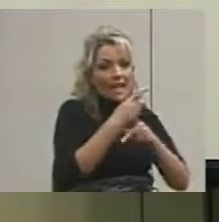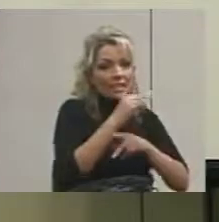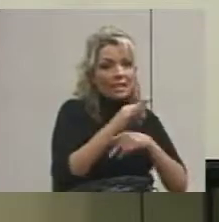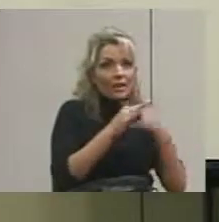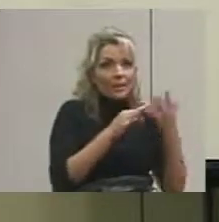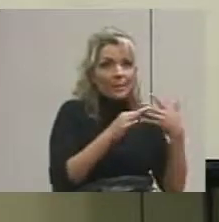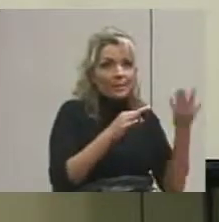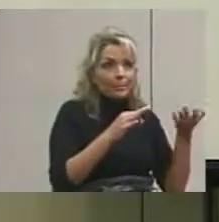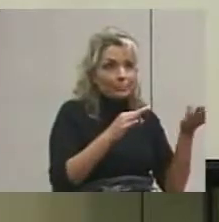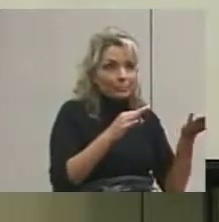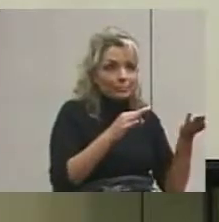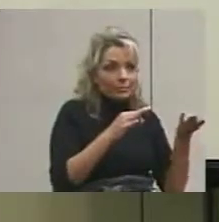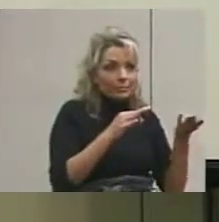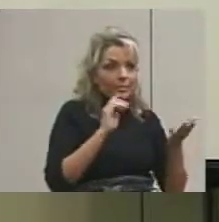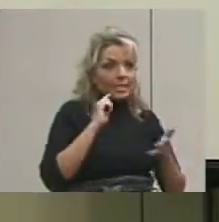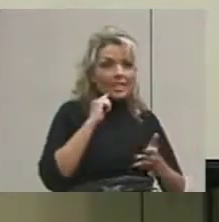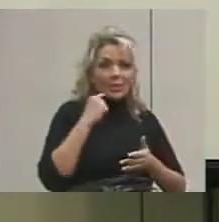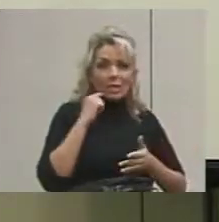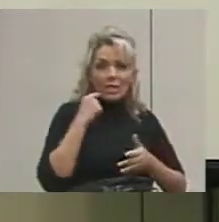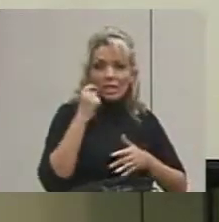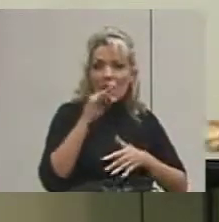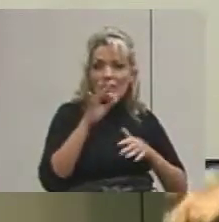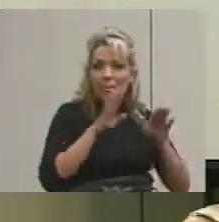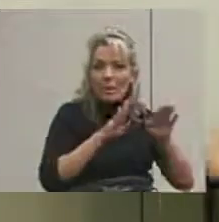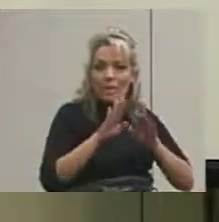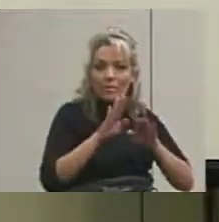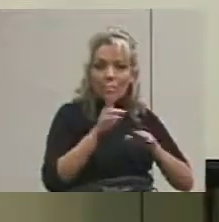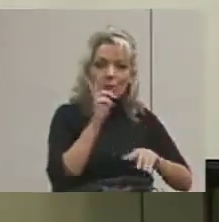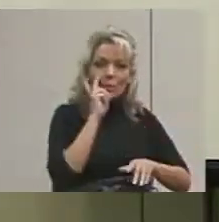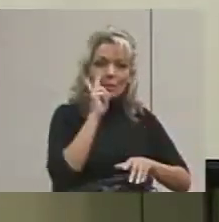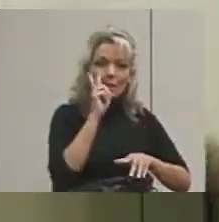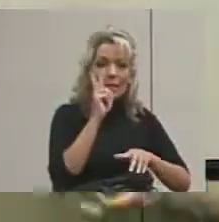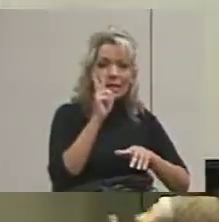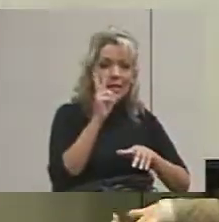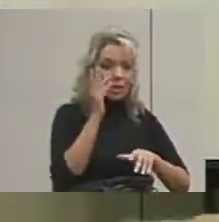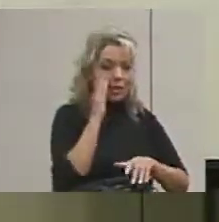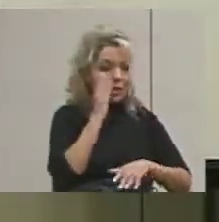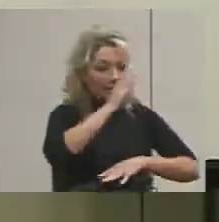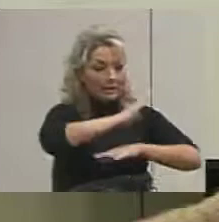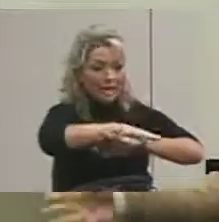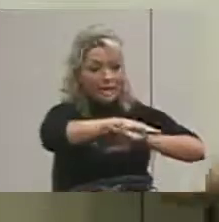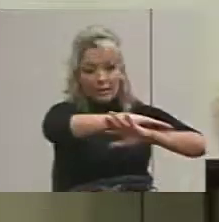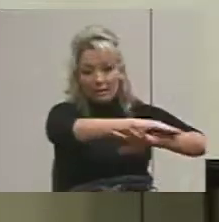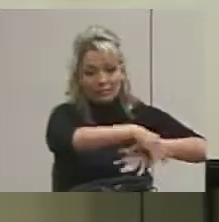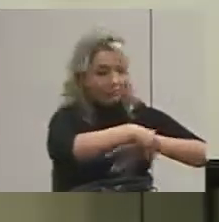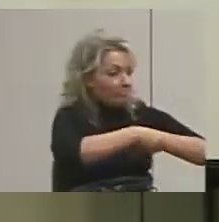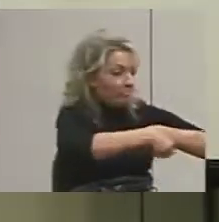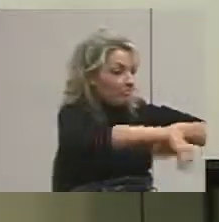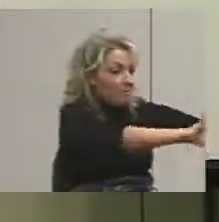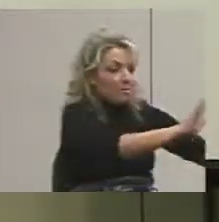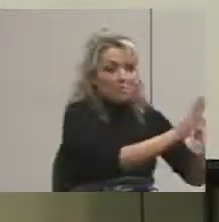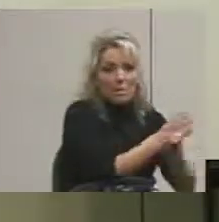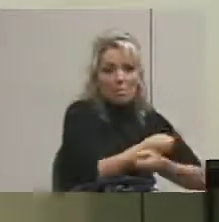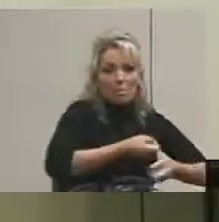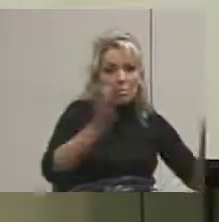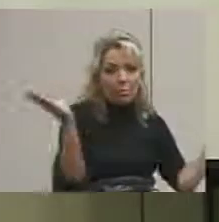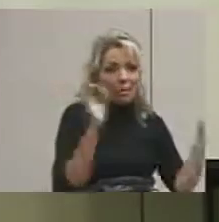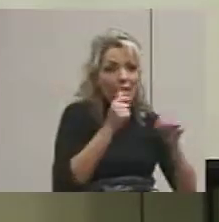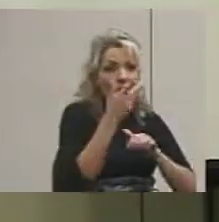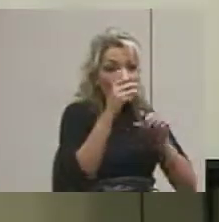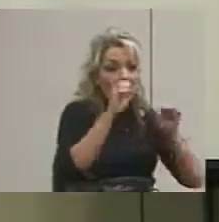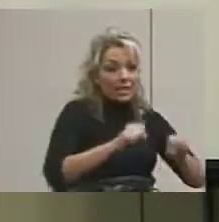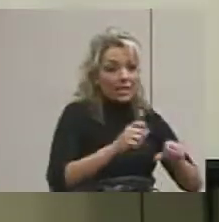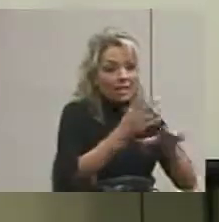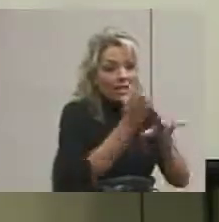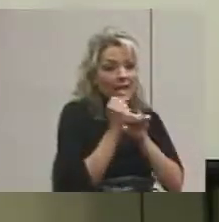of intensity of the behaviors. Like I was saying, we were seeing the tipping a desk, the throwing of papers, anything he could get his hands on,